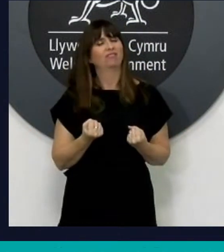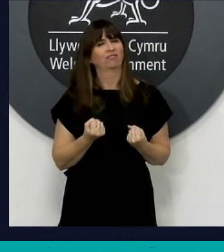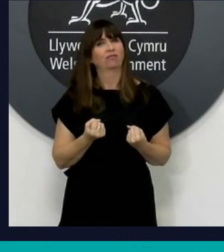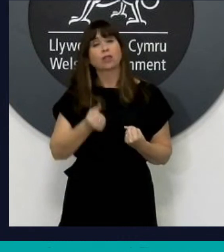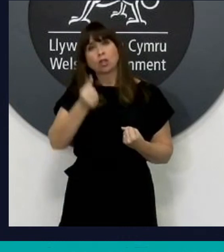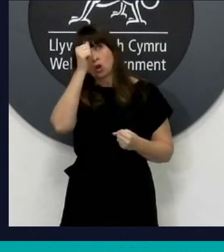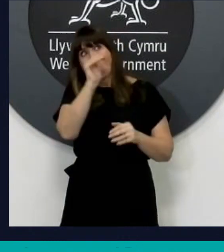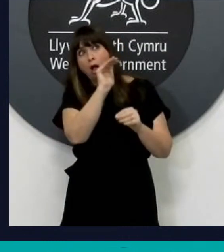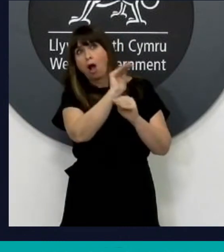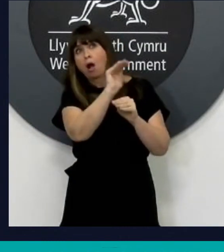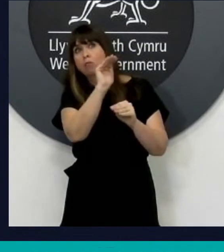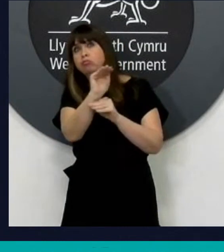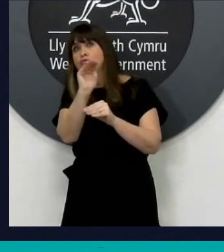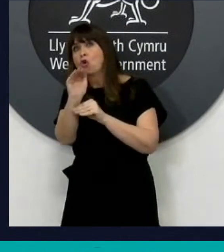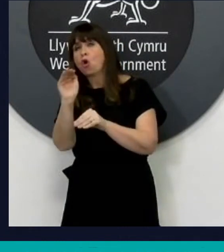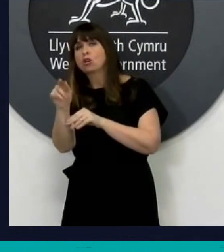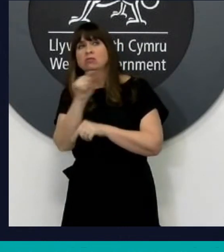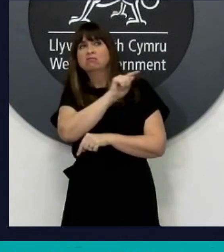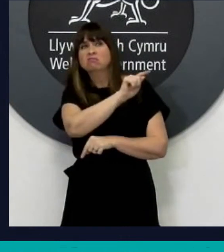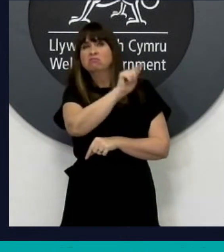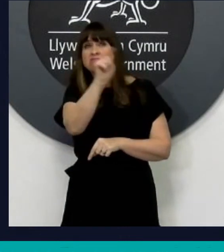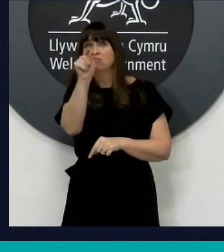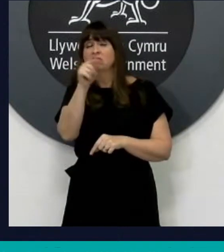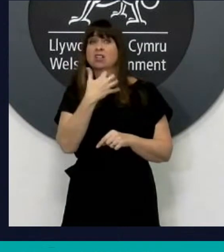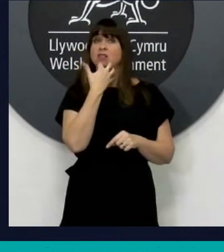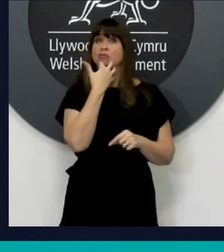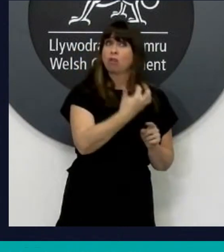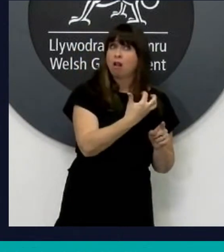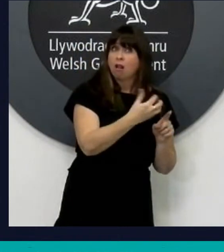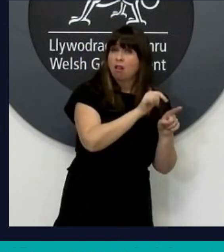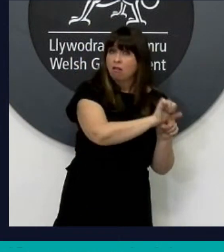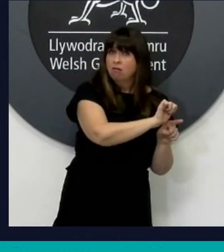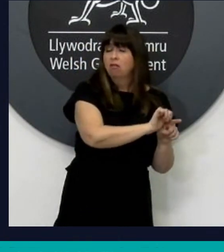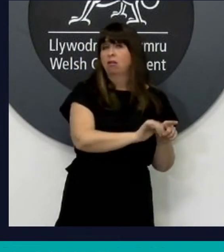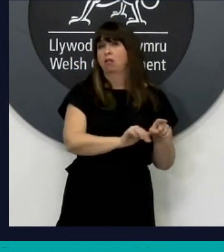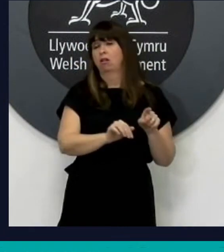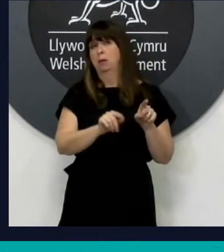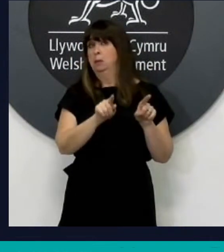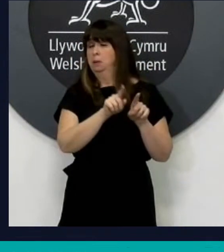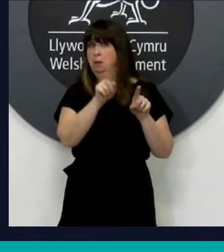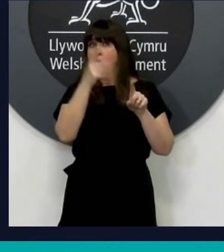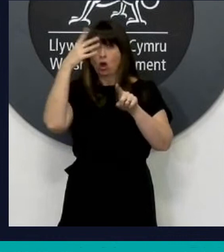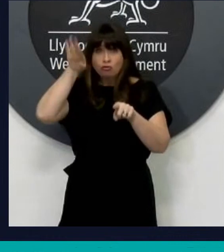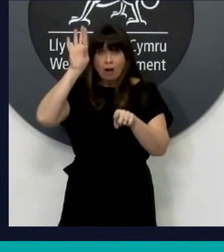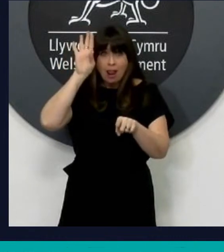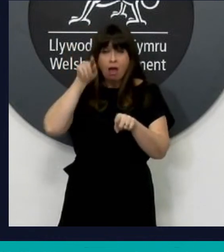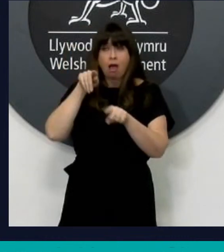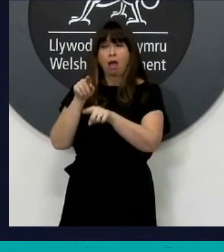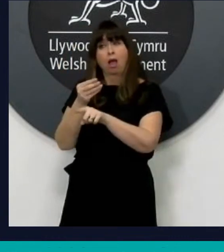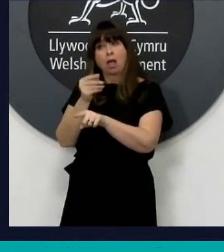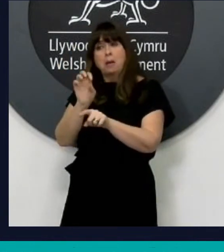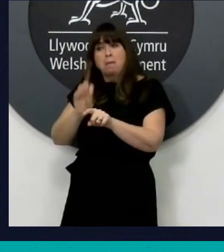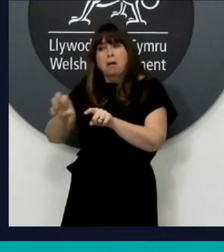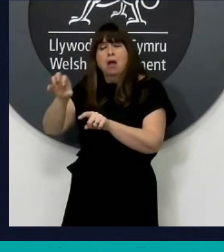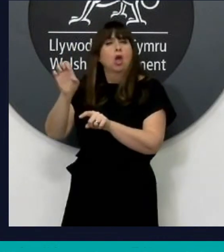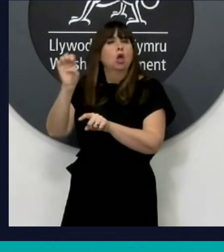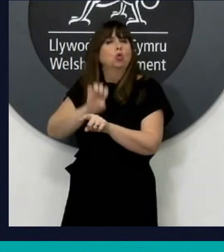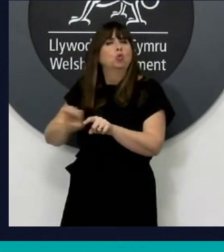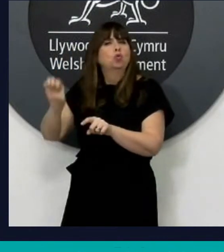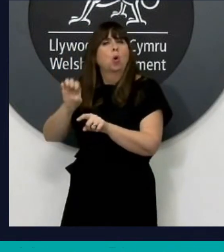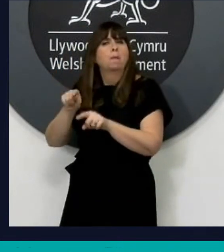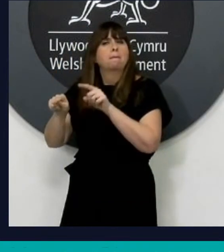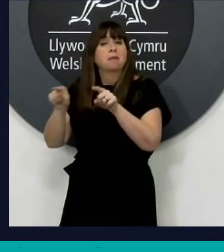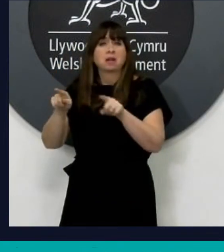other countries, from as far apart as Israel to Australia, European countries,